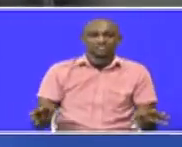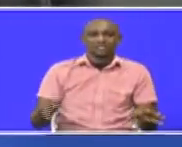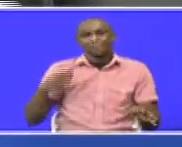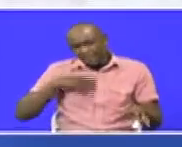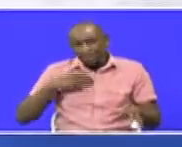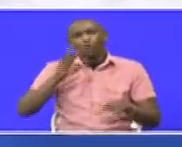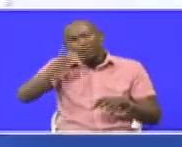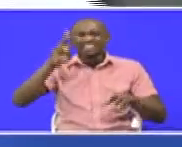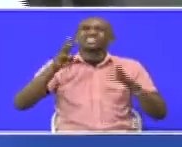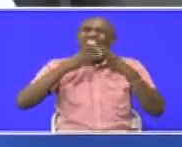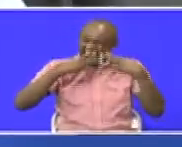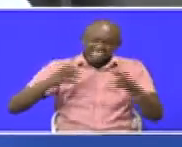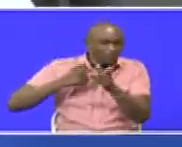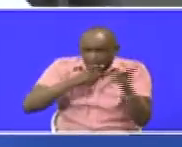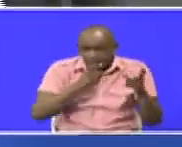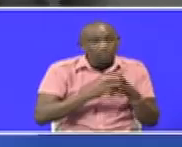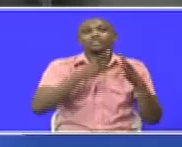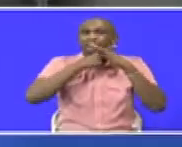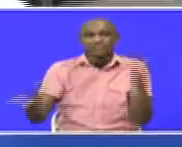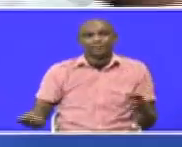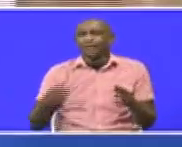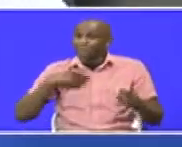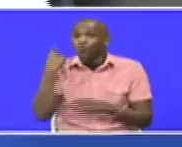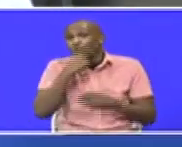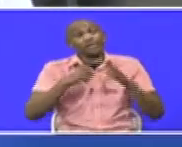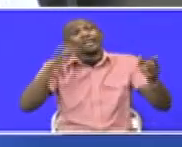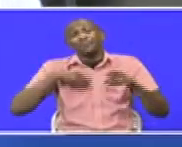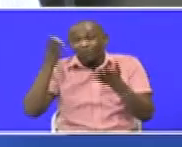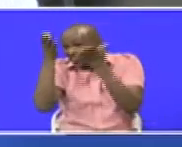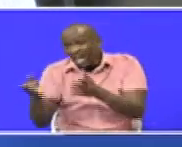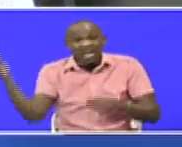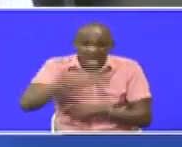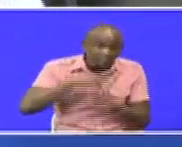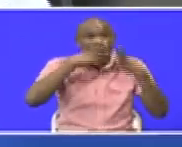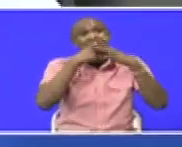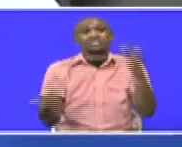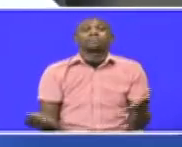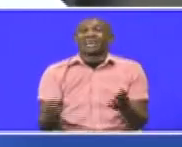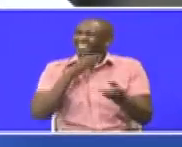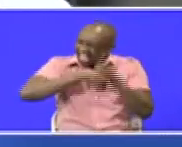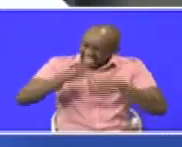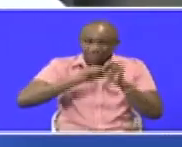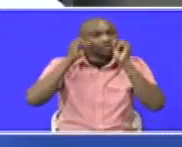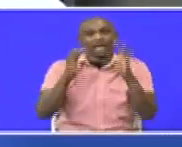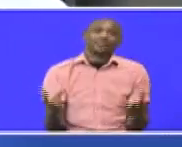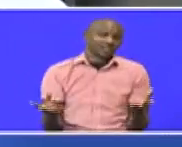in Westgate? What, it disappeared. Who killed people in... Things come, nothing is done.